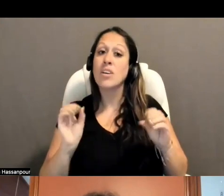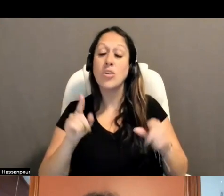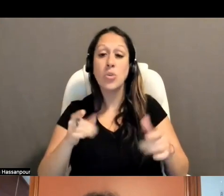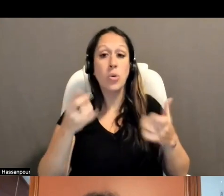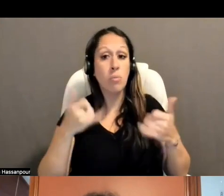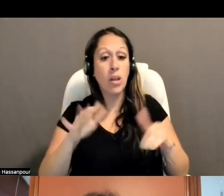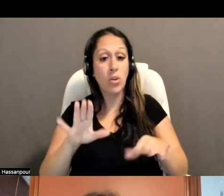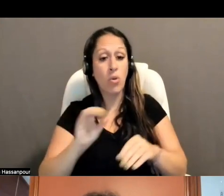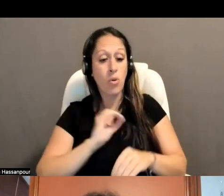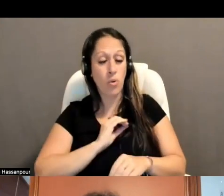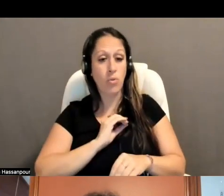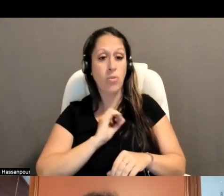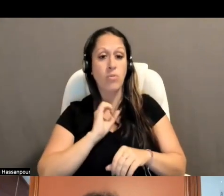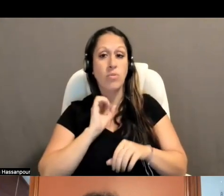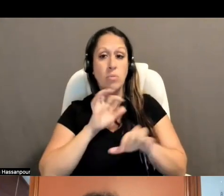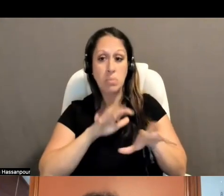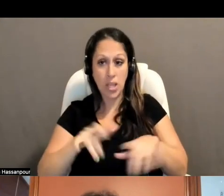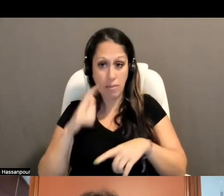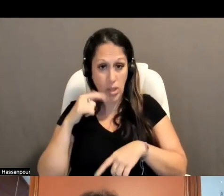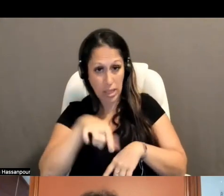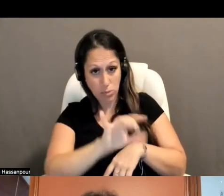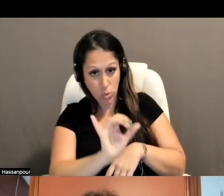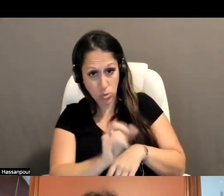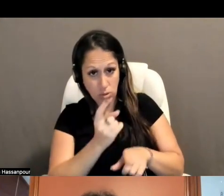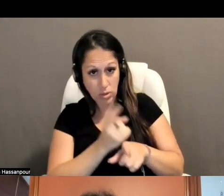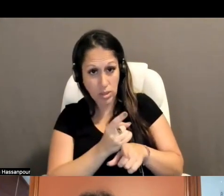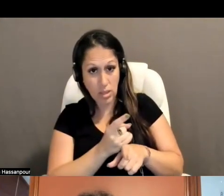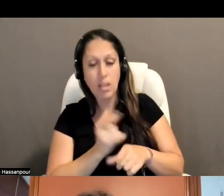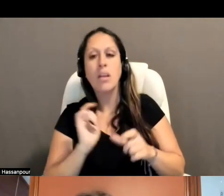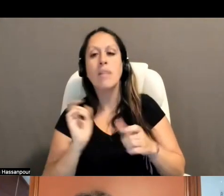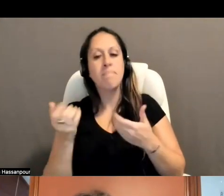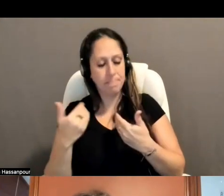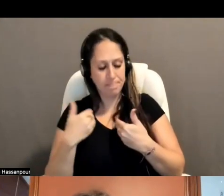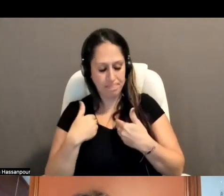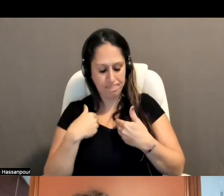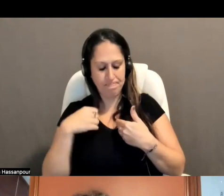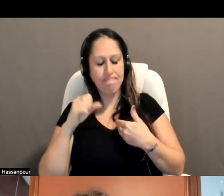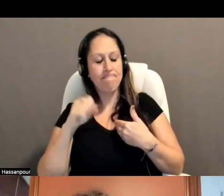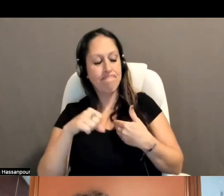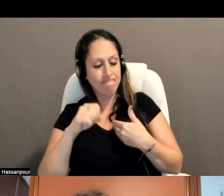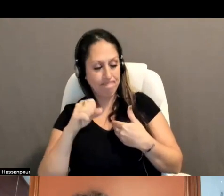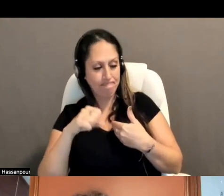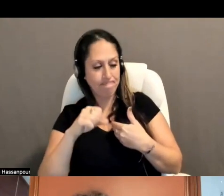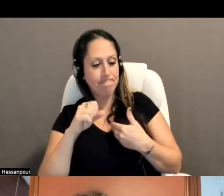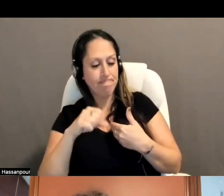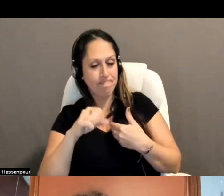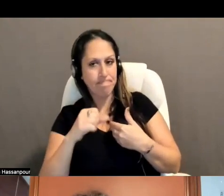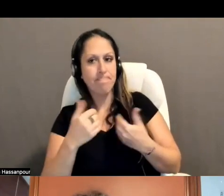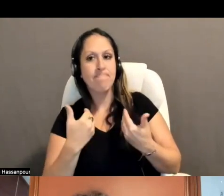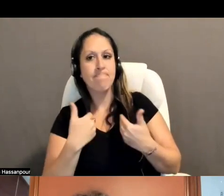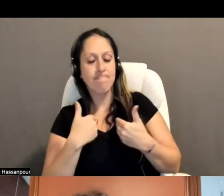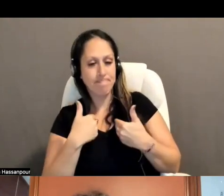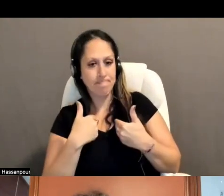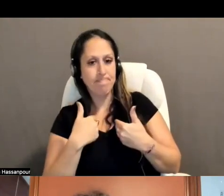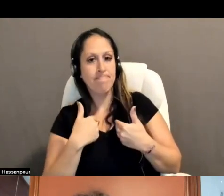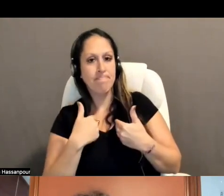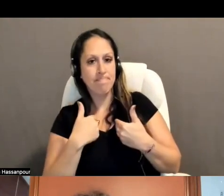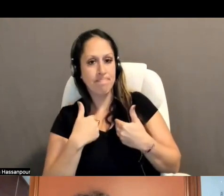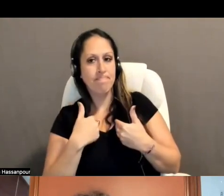your own works for these people as well, too, correct? I have, yes. Yes, I have.